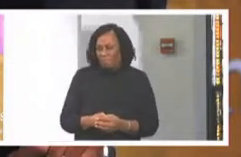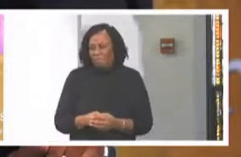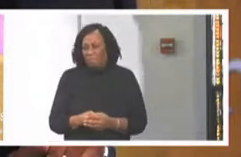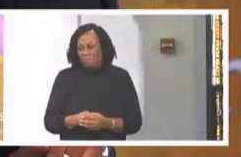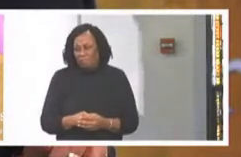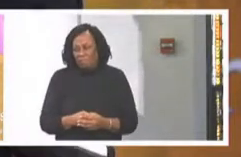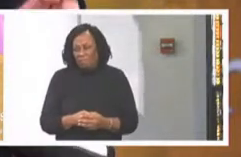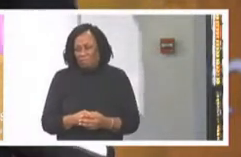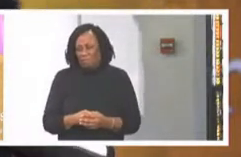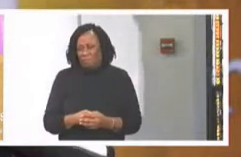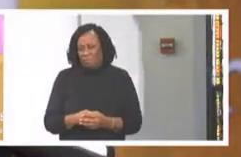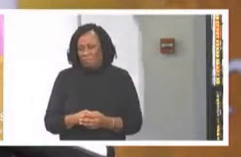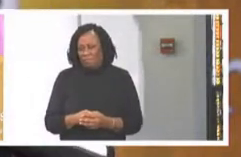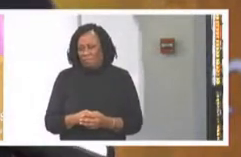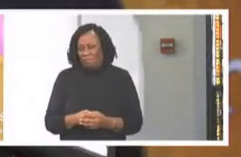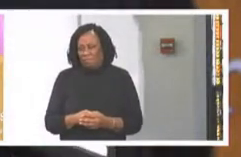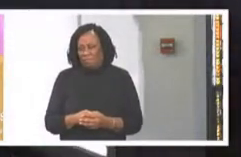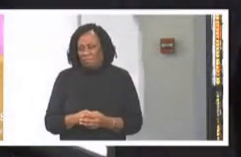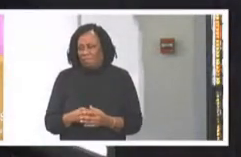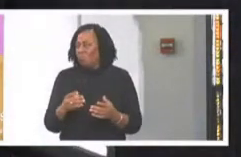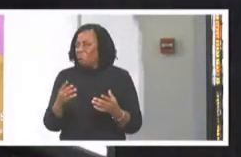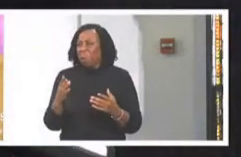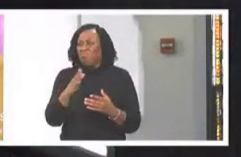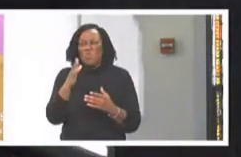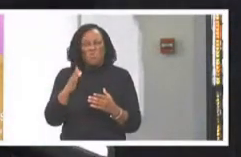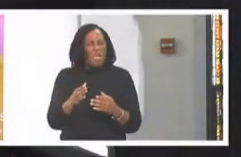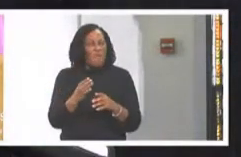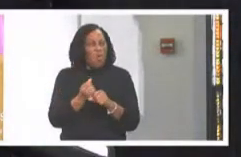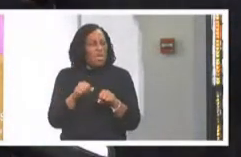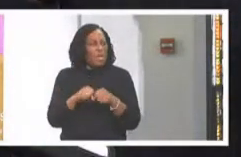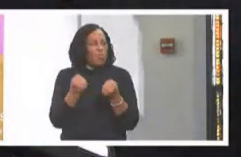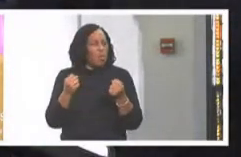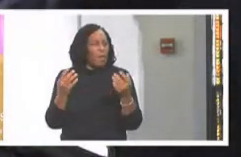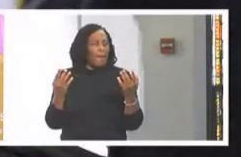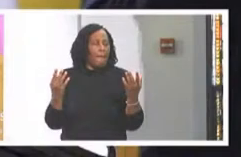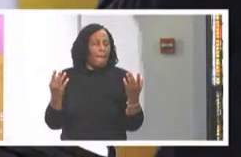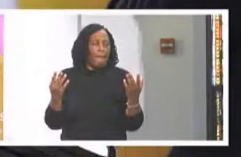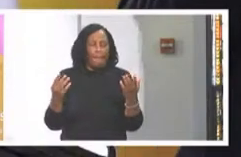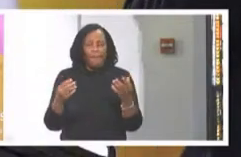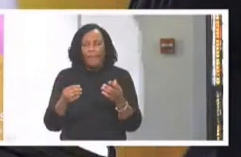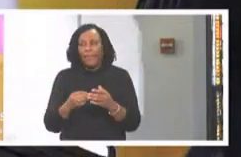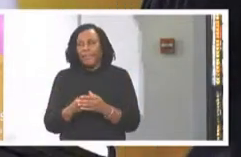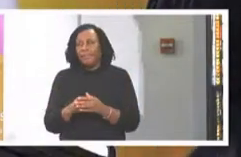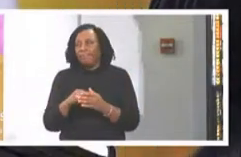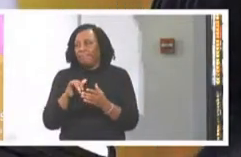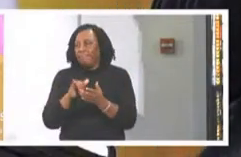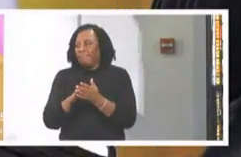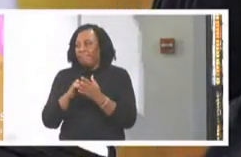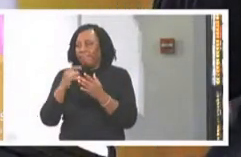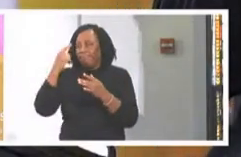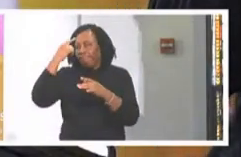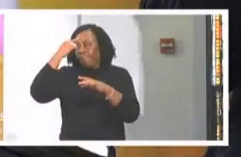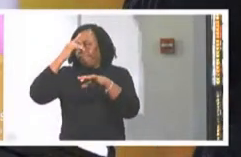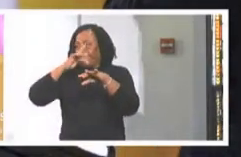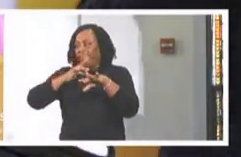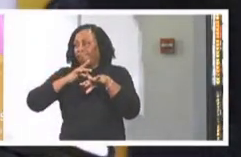And you know, the thing is, we all nod and say, yeah, yeah, but you know what? Some of these very things are crippling us right now.